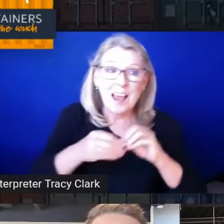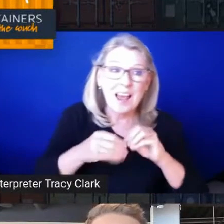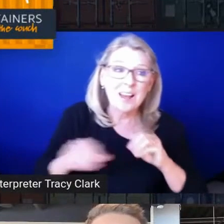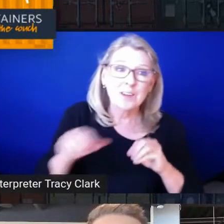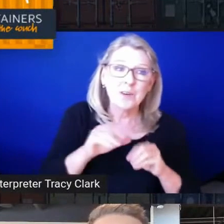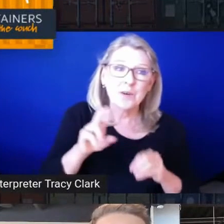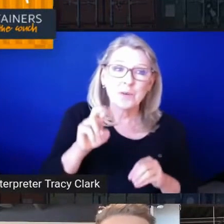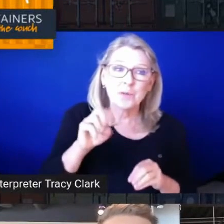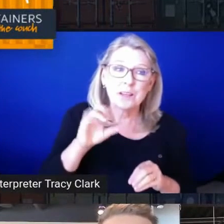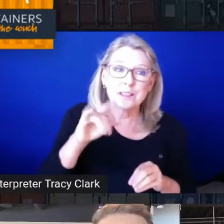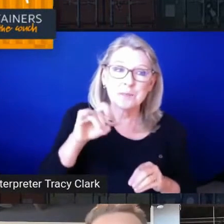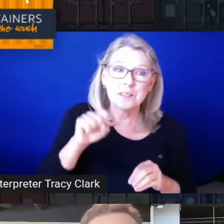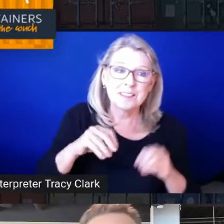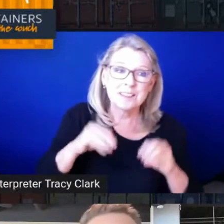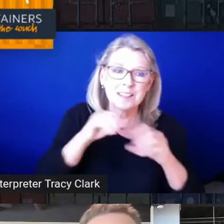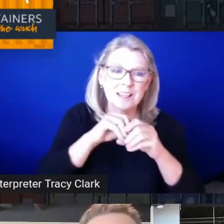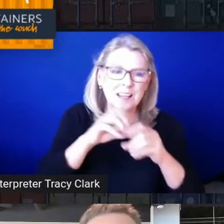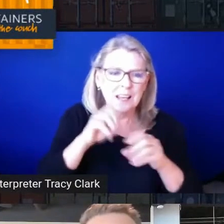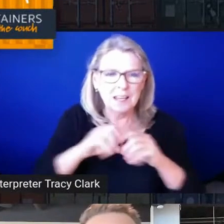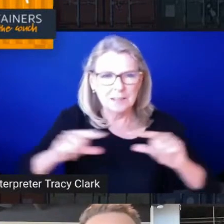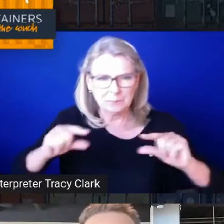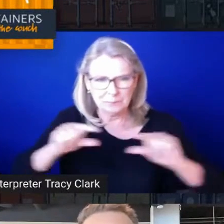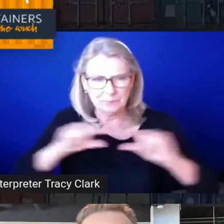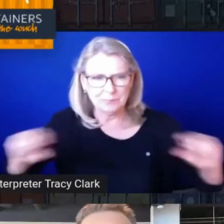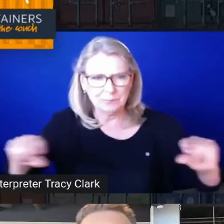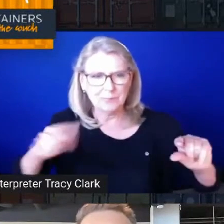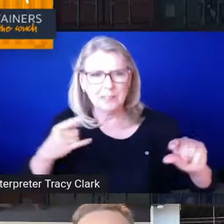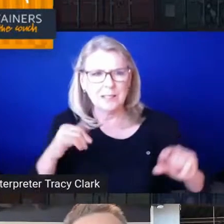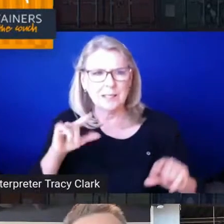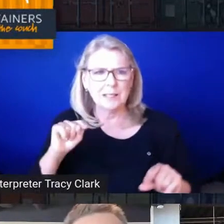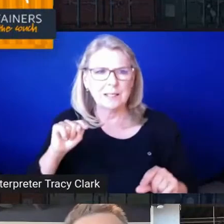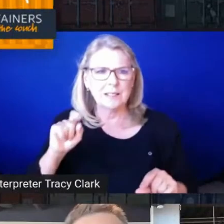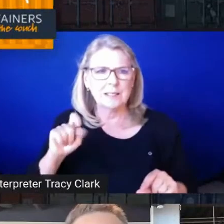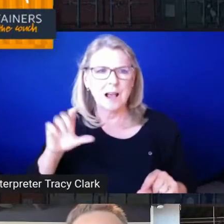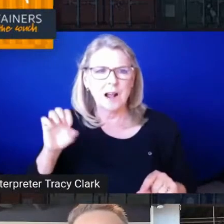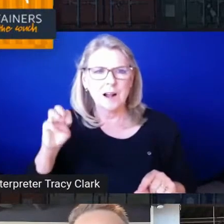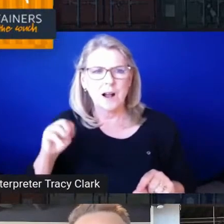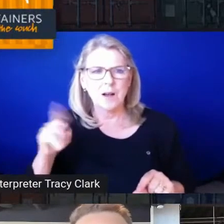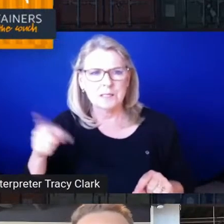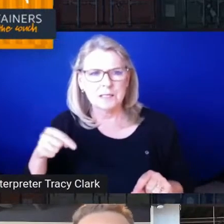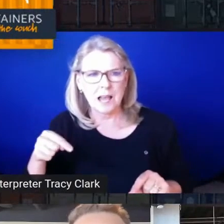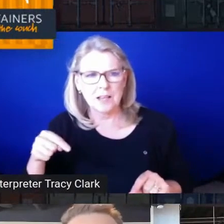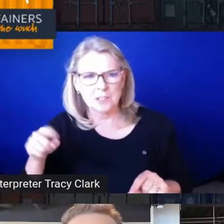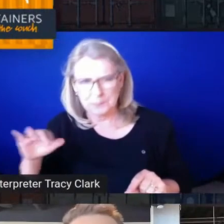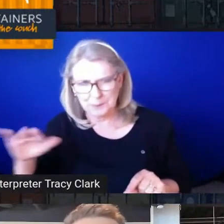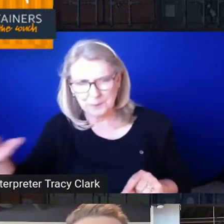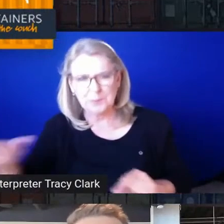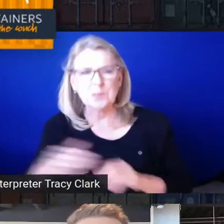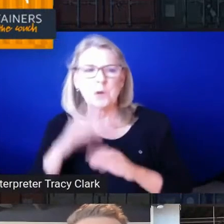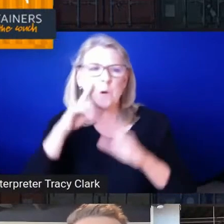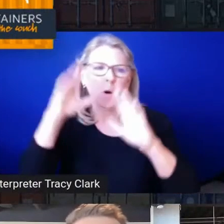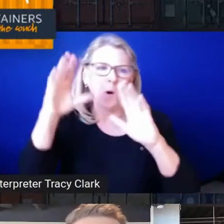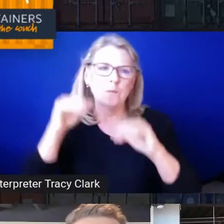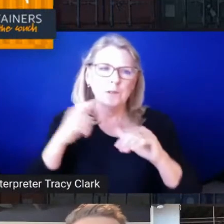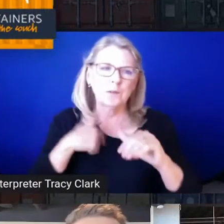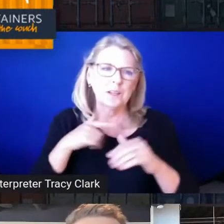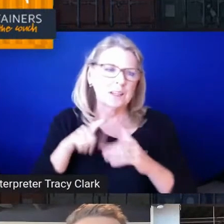github.com/cncf/cloud native community cookbook, or you get a hard copy. And so hopefully we can enjoy some food together as well.